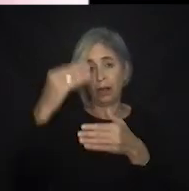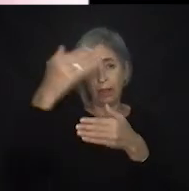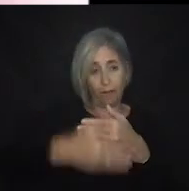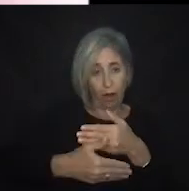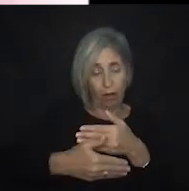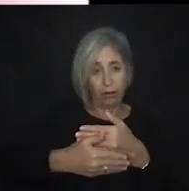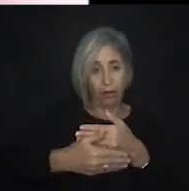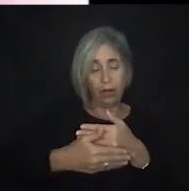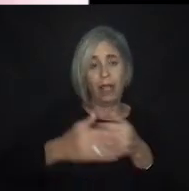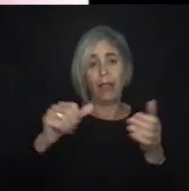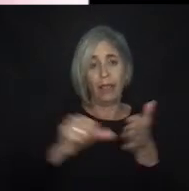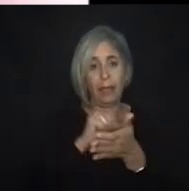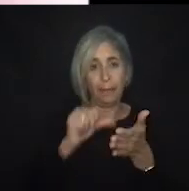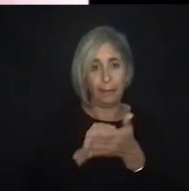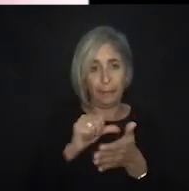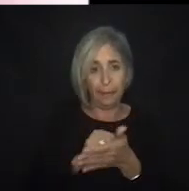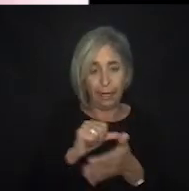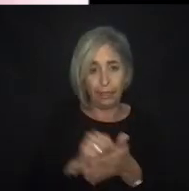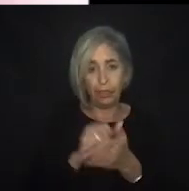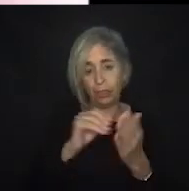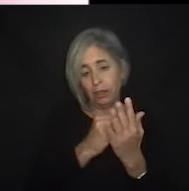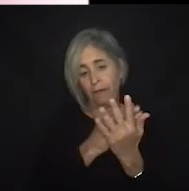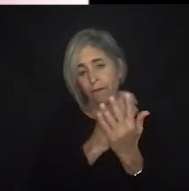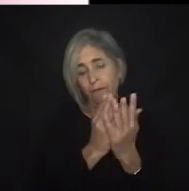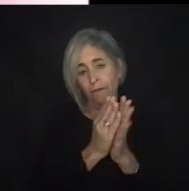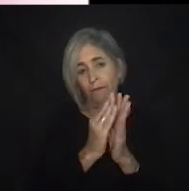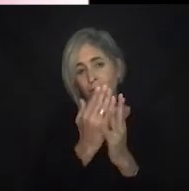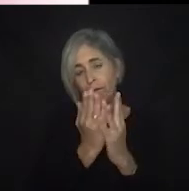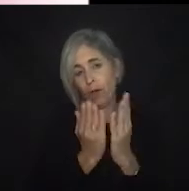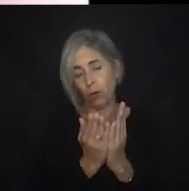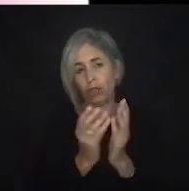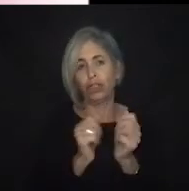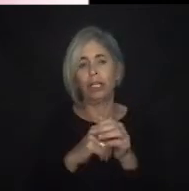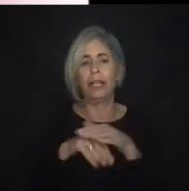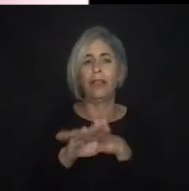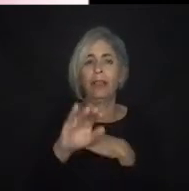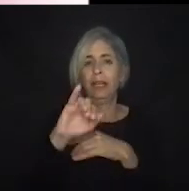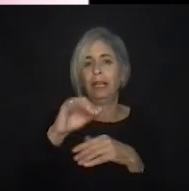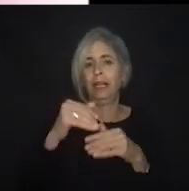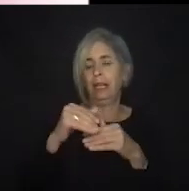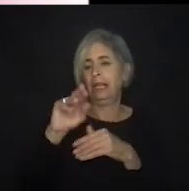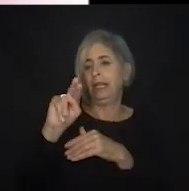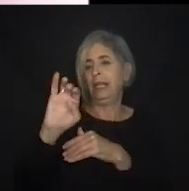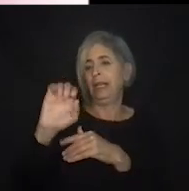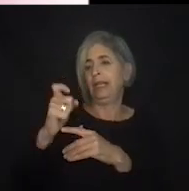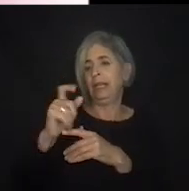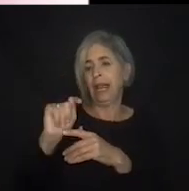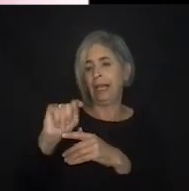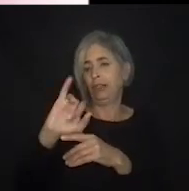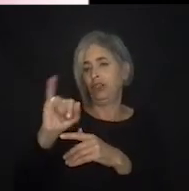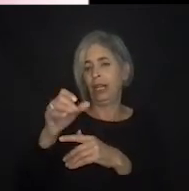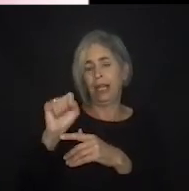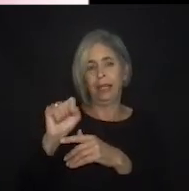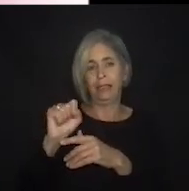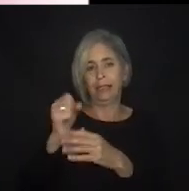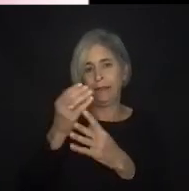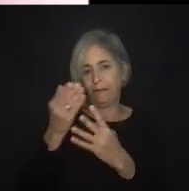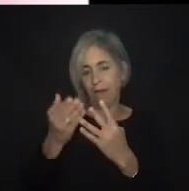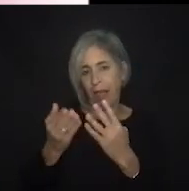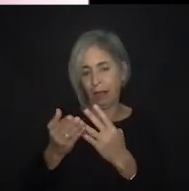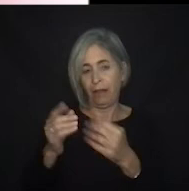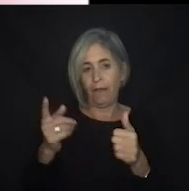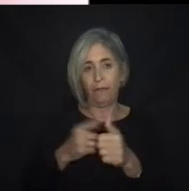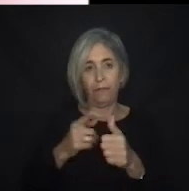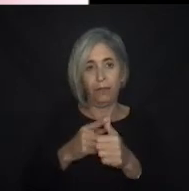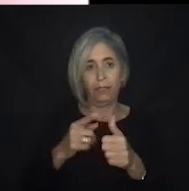in the pages folder in the index.js file inside that folder. So first we're going to